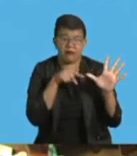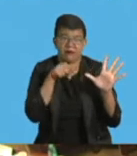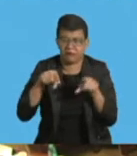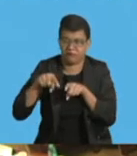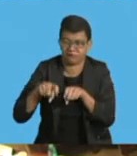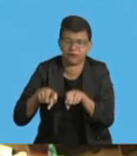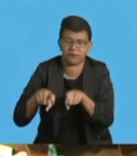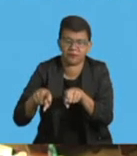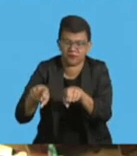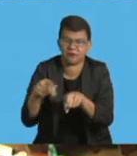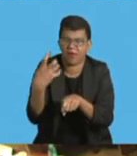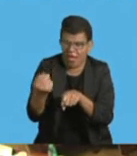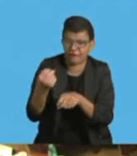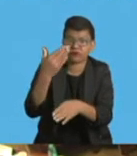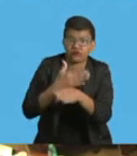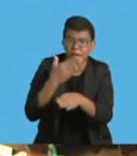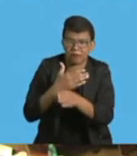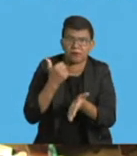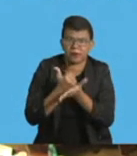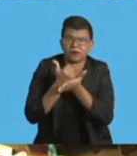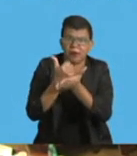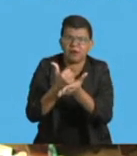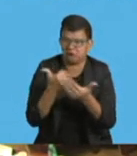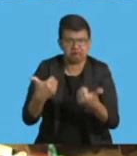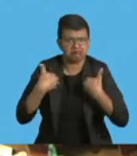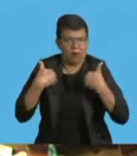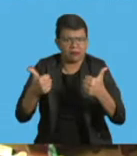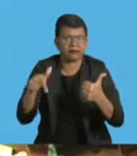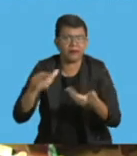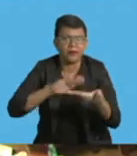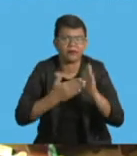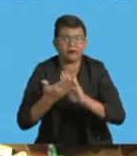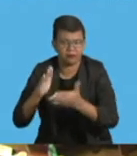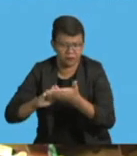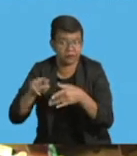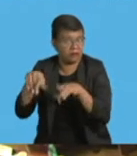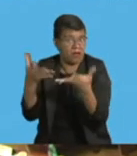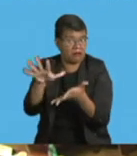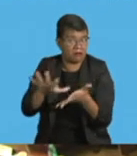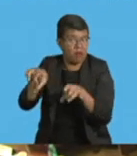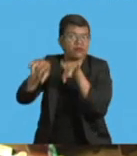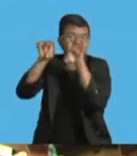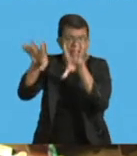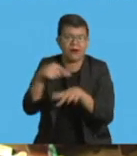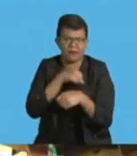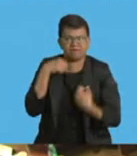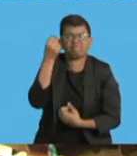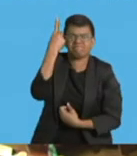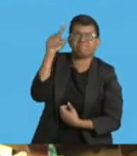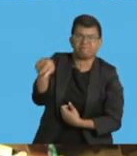and supports the welfare of communities in coal-producing areas of Australia. We understand that, and I